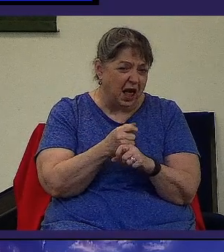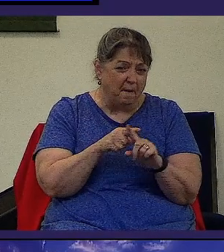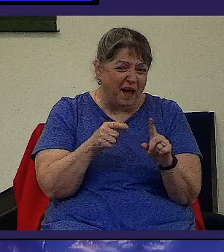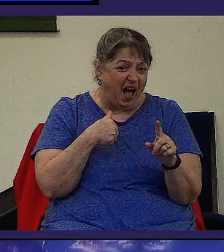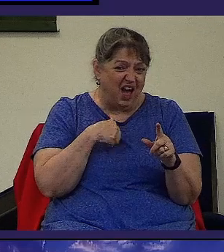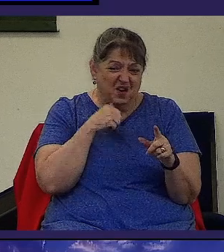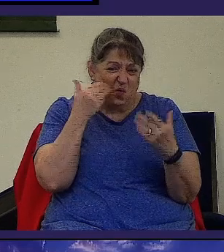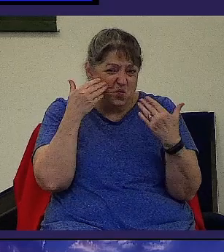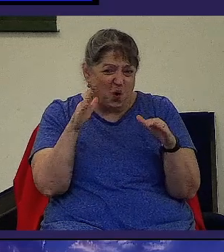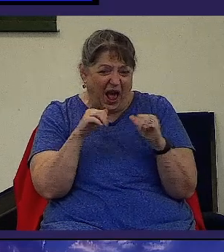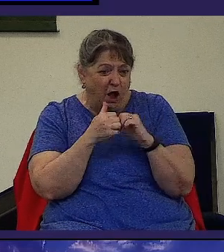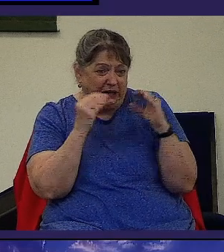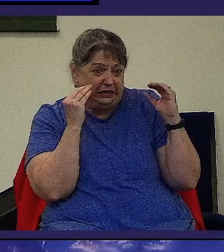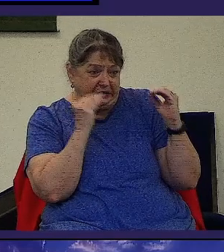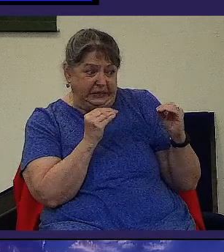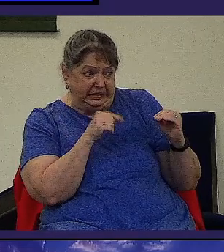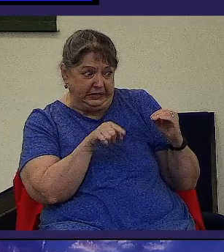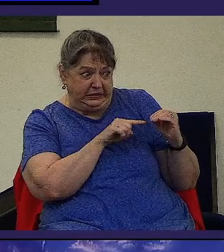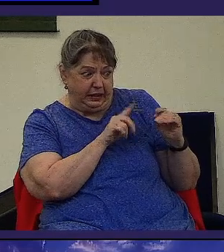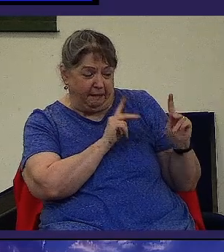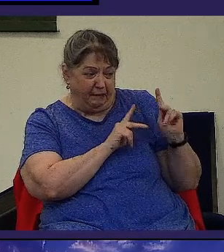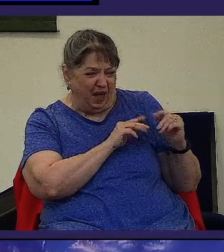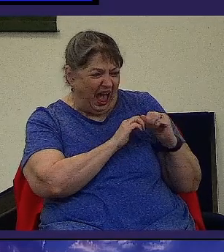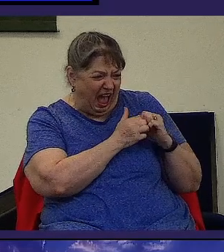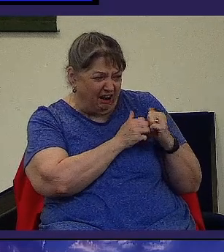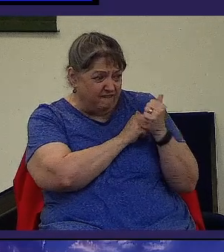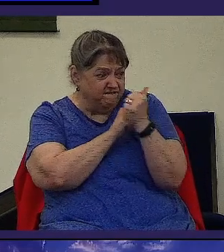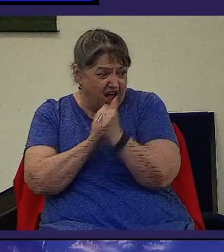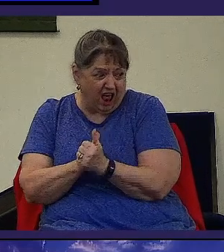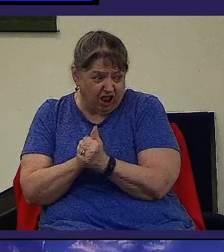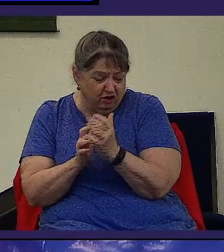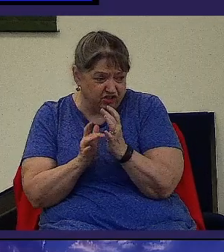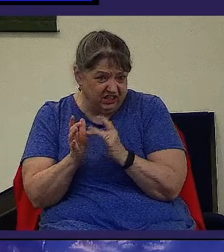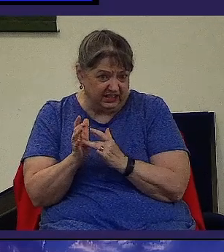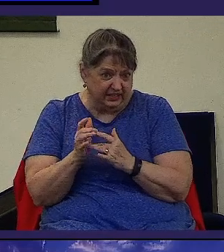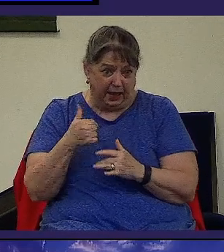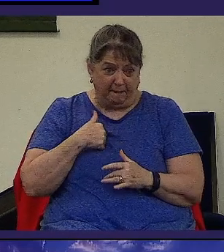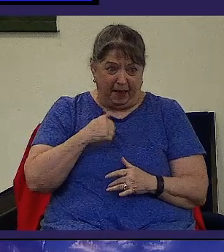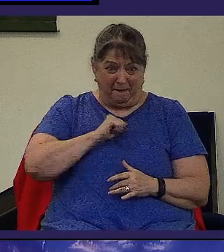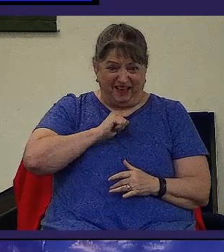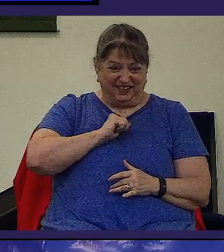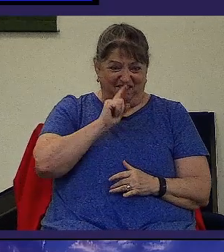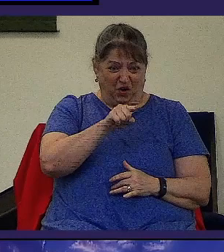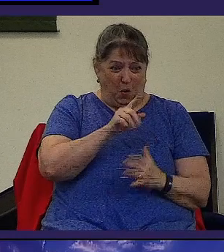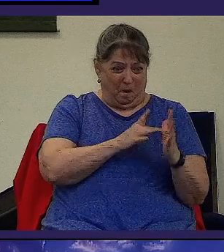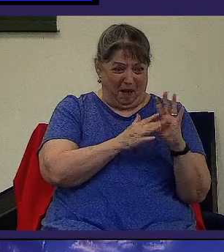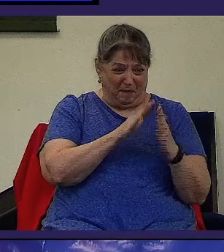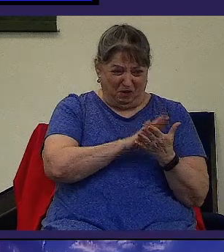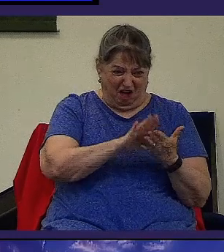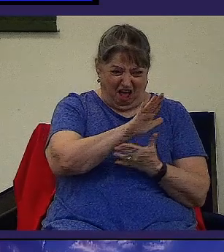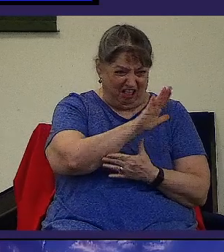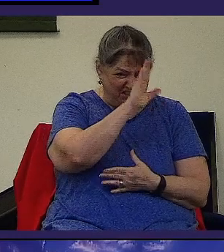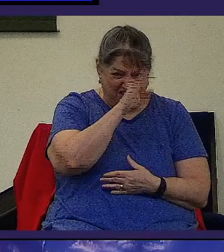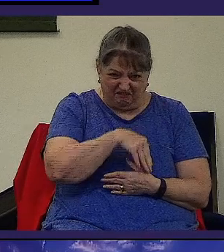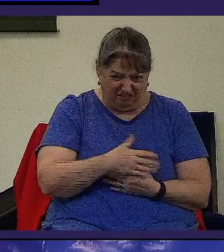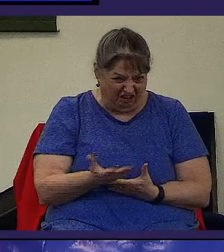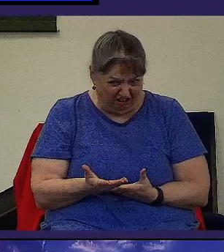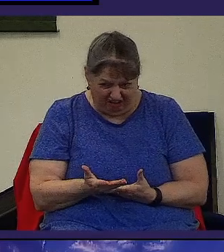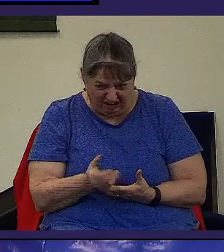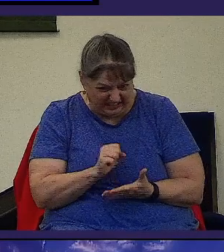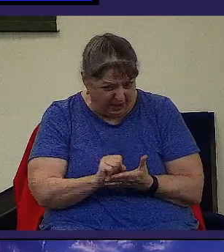disciple people well because i was not trained because i didn't go to bible school i didn't go to the theological seminary